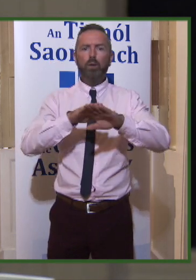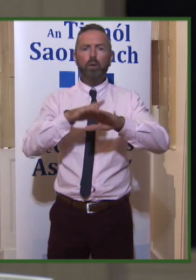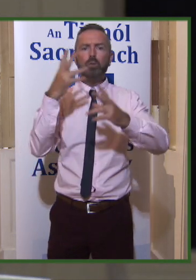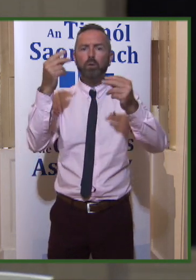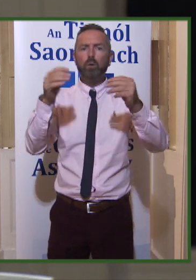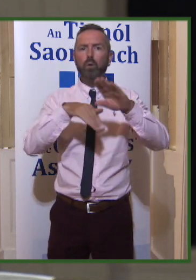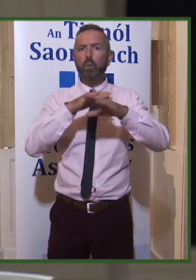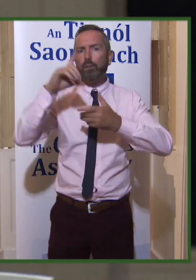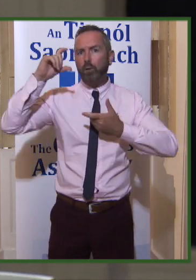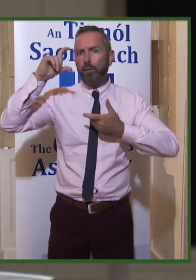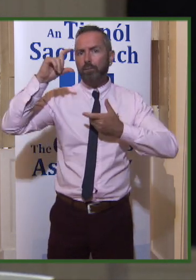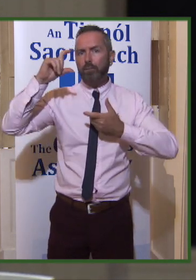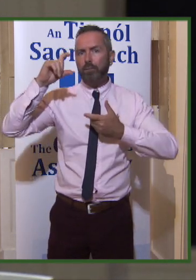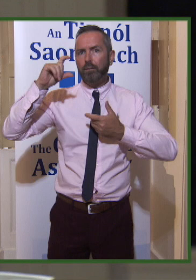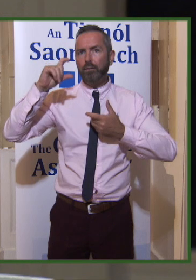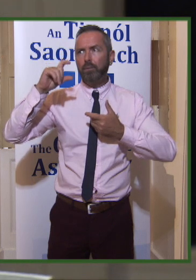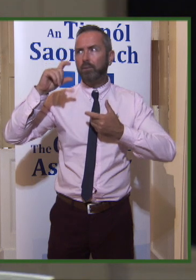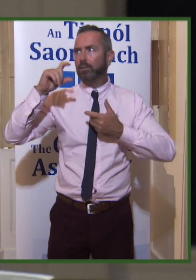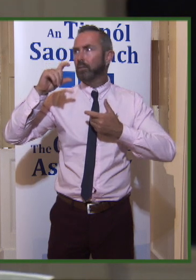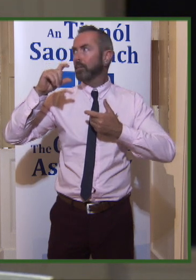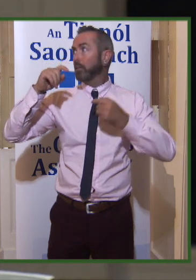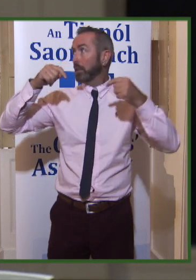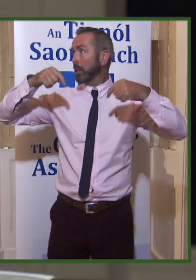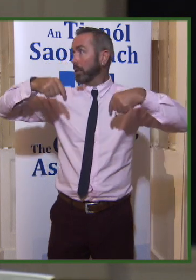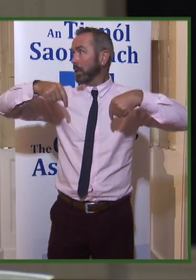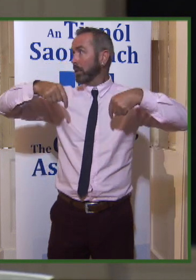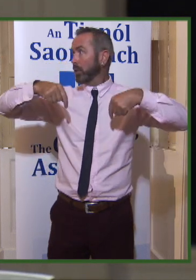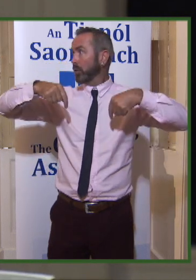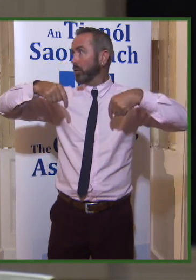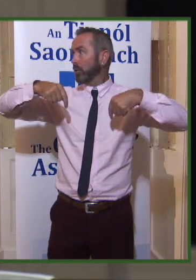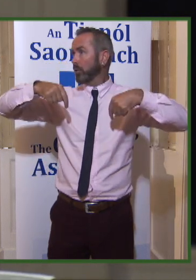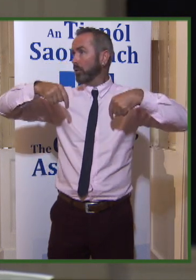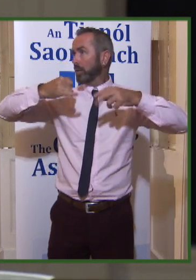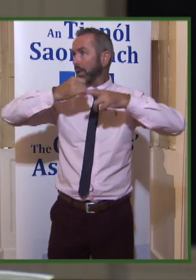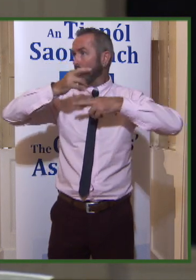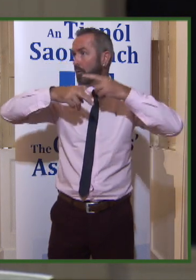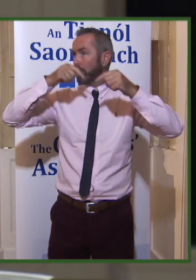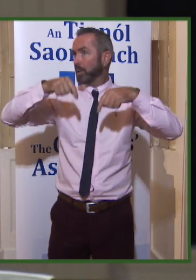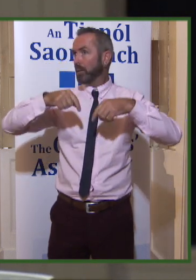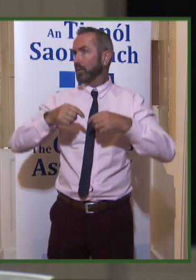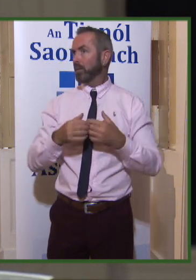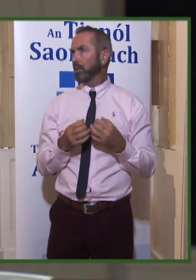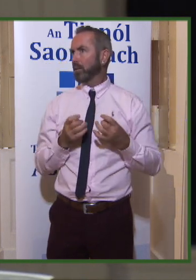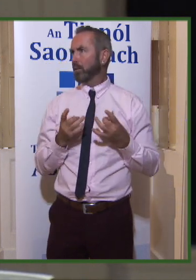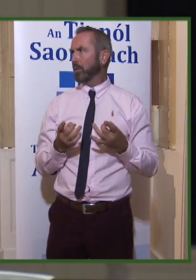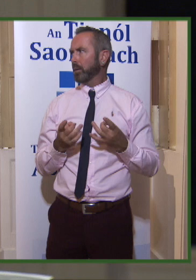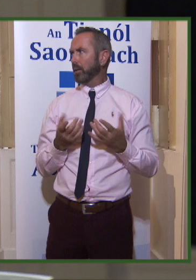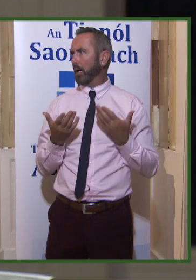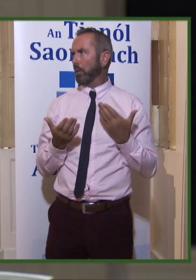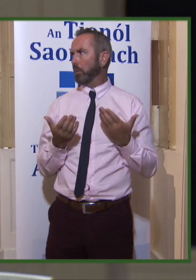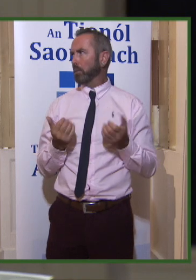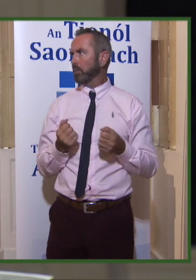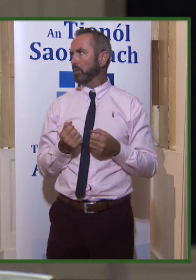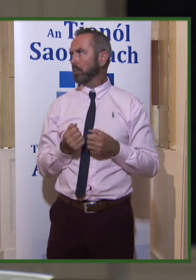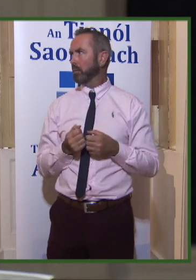No, sorry, we're actually going to take it in the room, so once we finish. Oh, sorry, you're going to take it in the room. Explain. Okay, could you just maybe Lorraine just explain where you